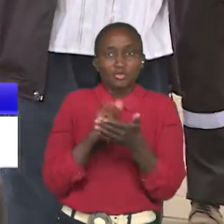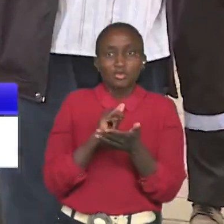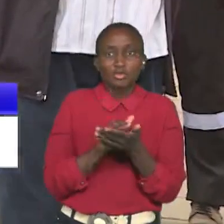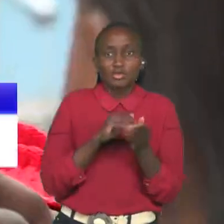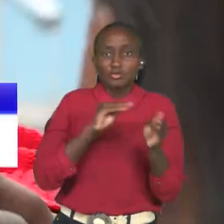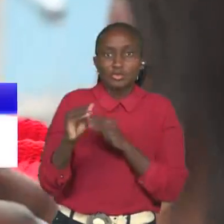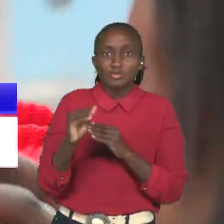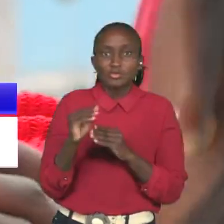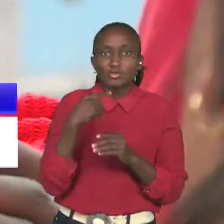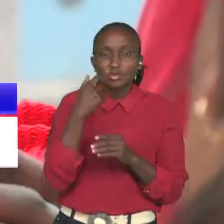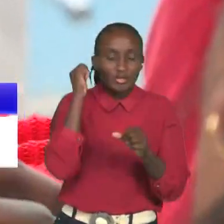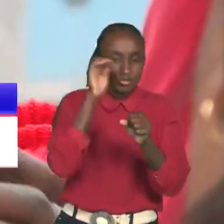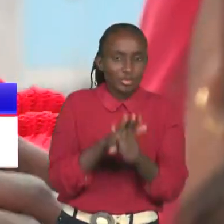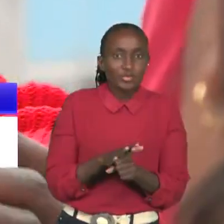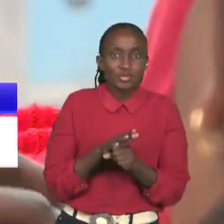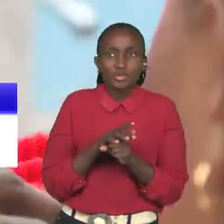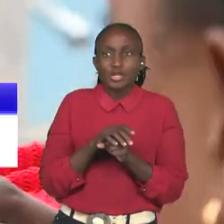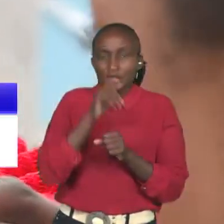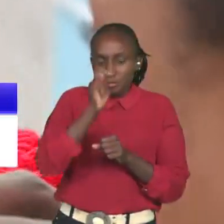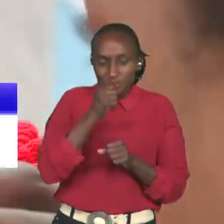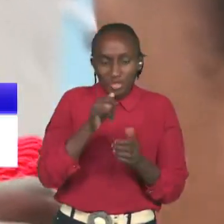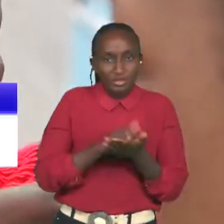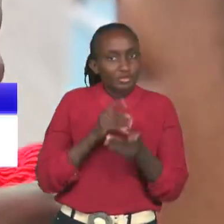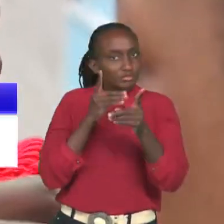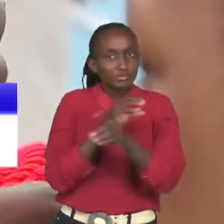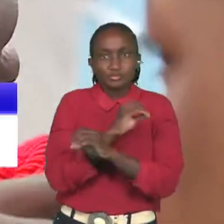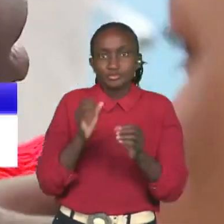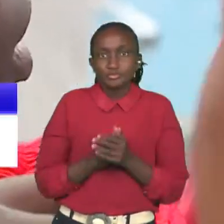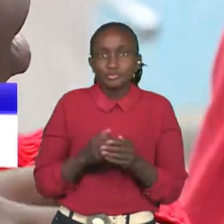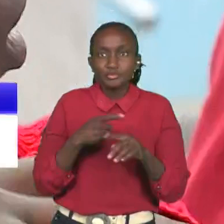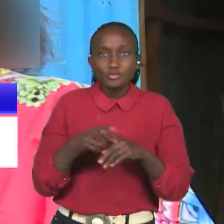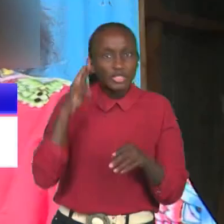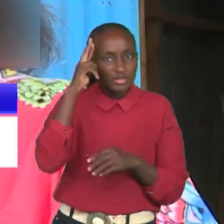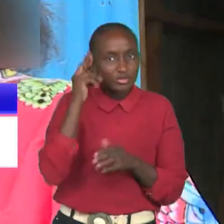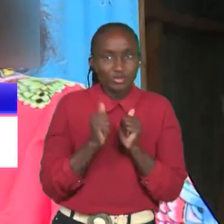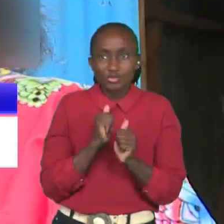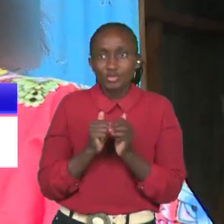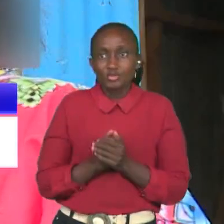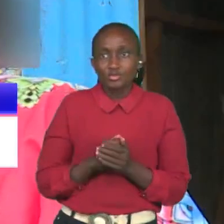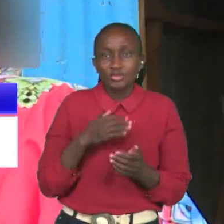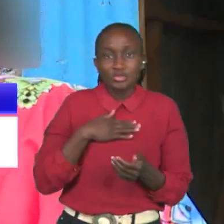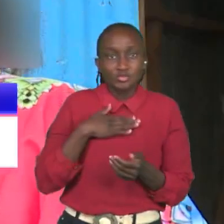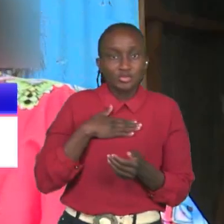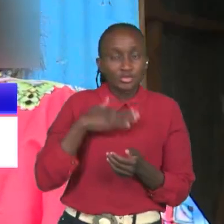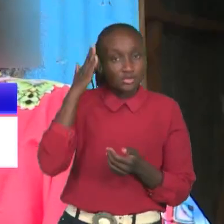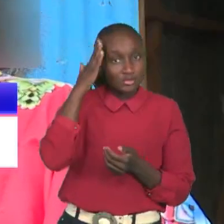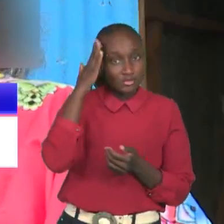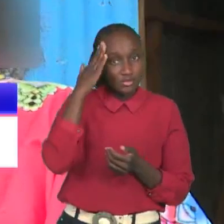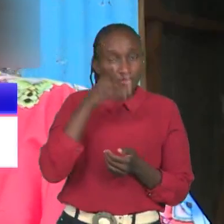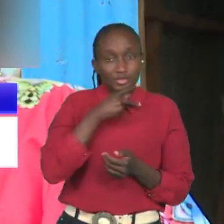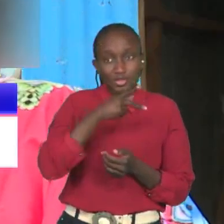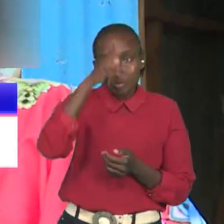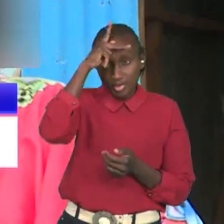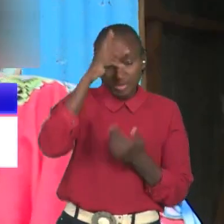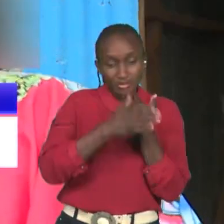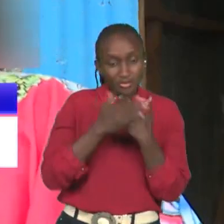vowed not to obey the directive no matter what. But what could be behind their reasoning? Unajua mimi kama mzazi naonelea mtoto wangu nikae